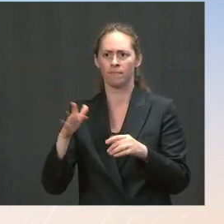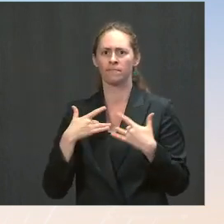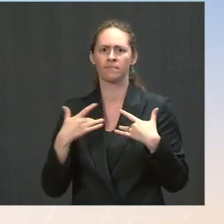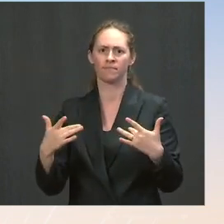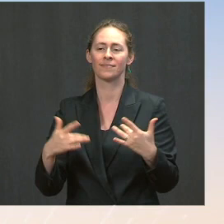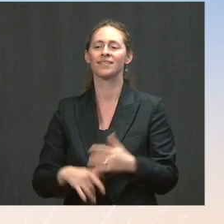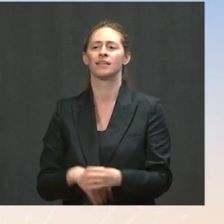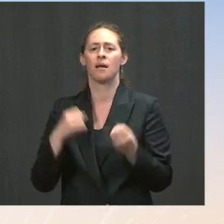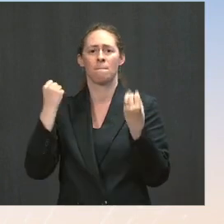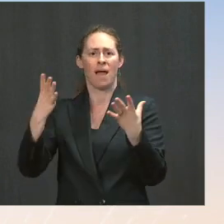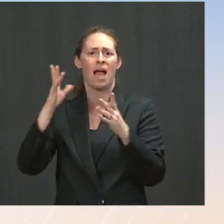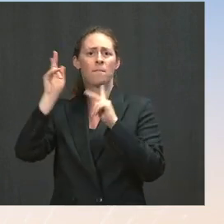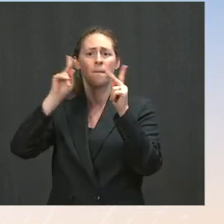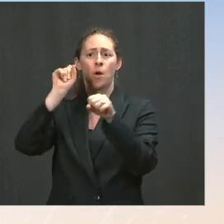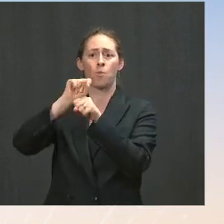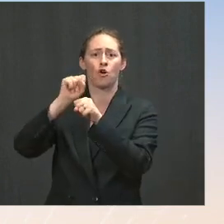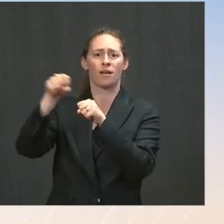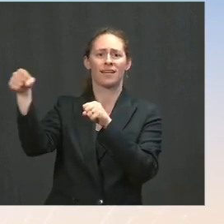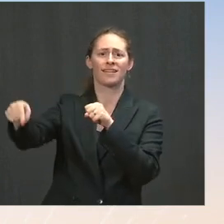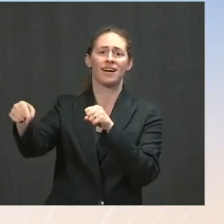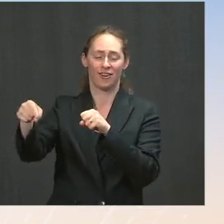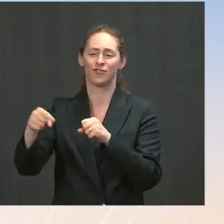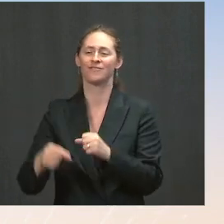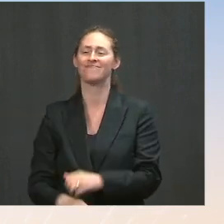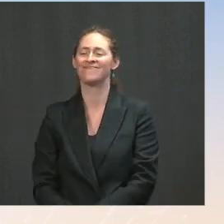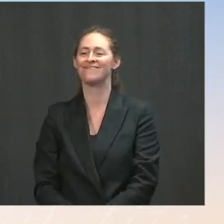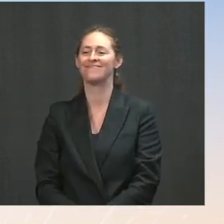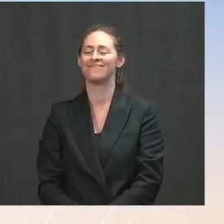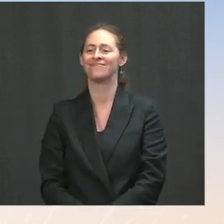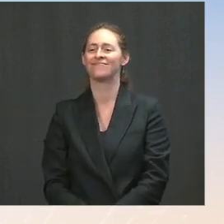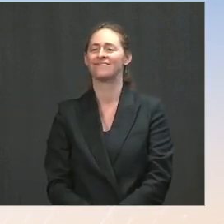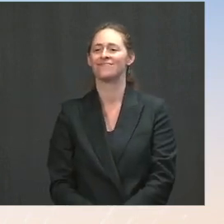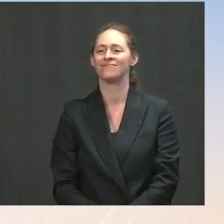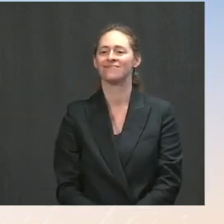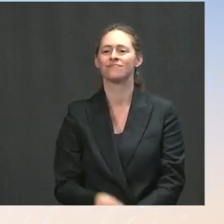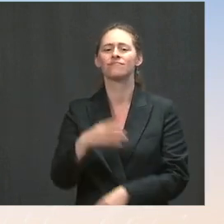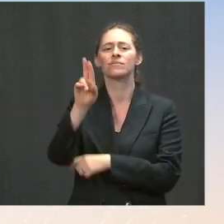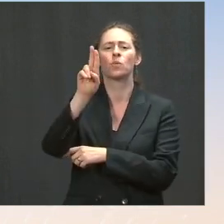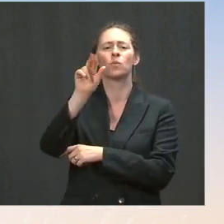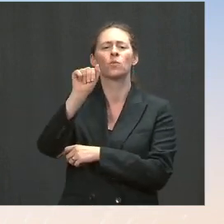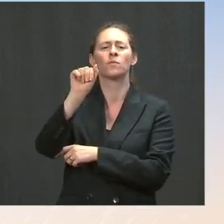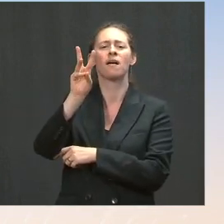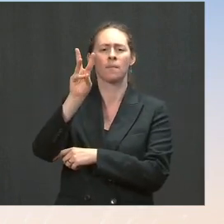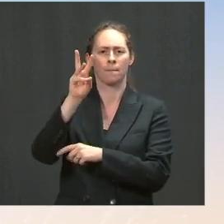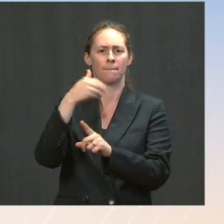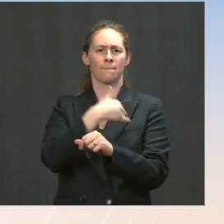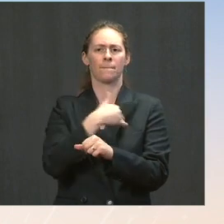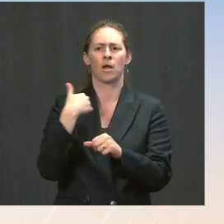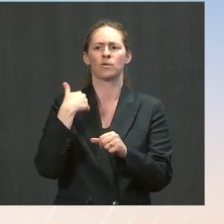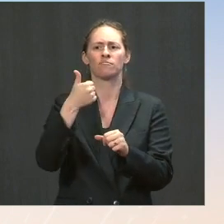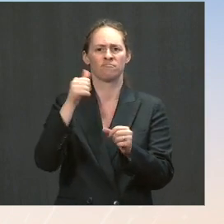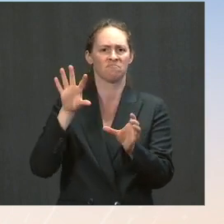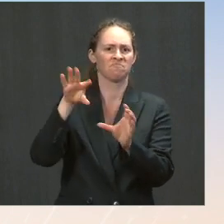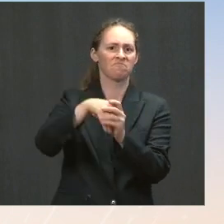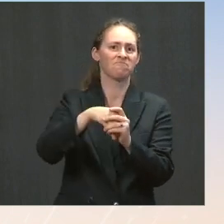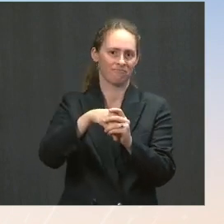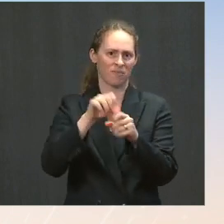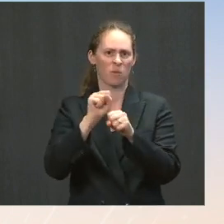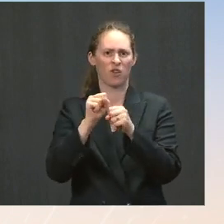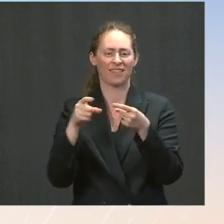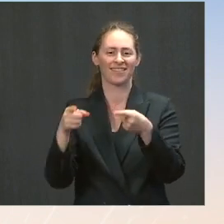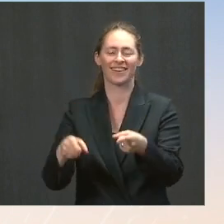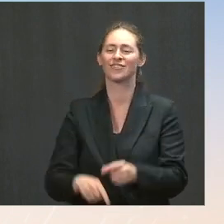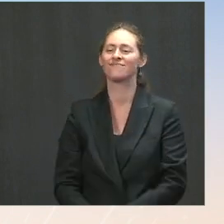Mack Trucks location are UAW members. And a little bit about Mack Trucks as you're preparing for tomorrow. The company has been making vehicles for the